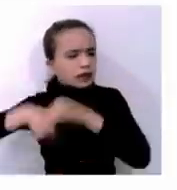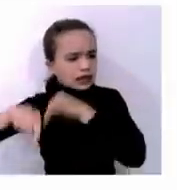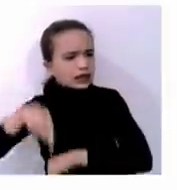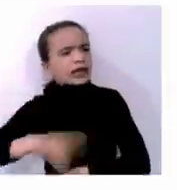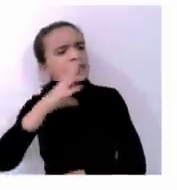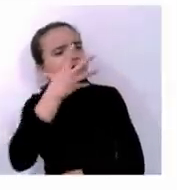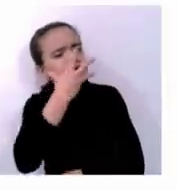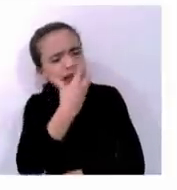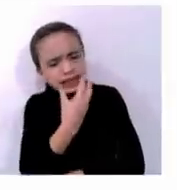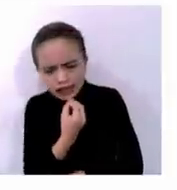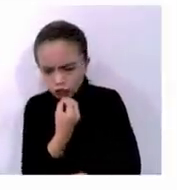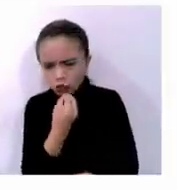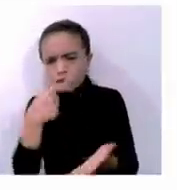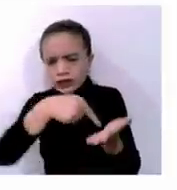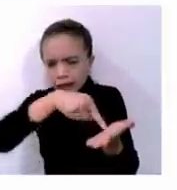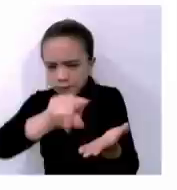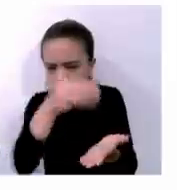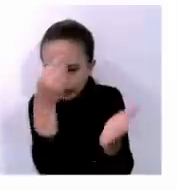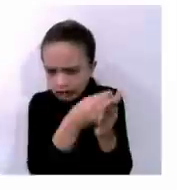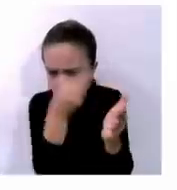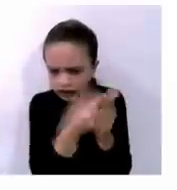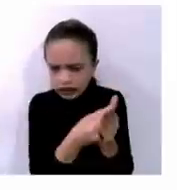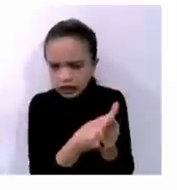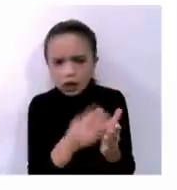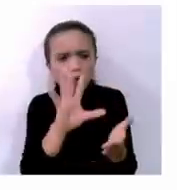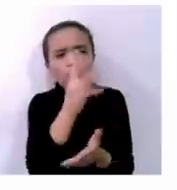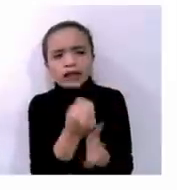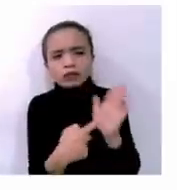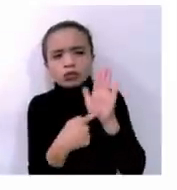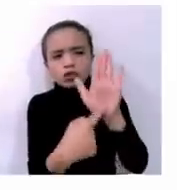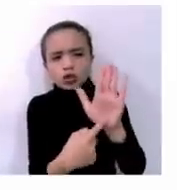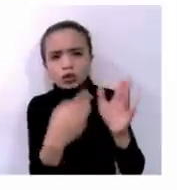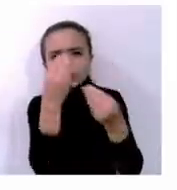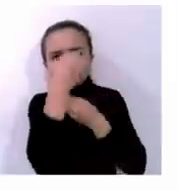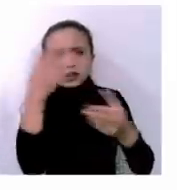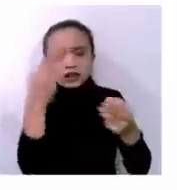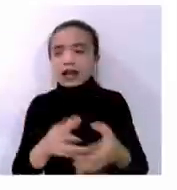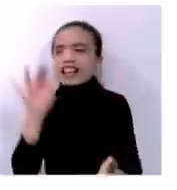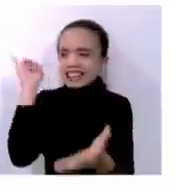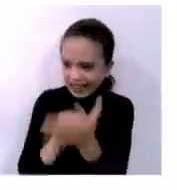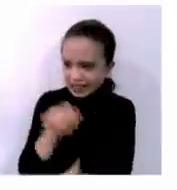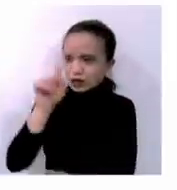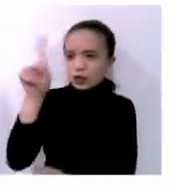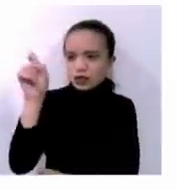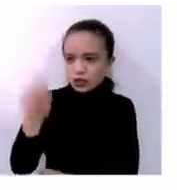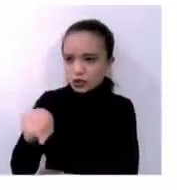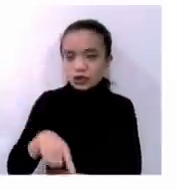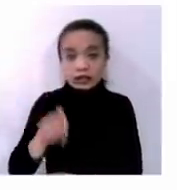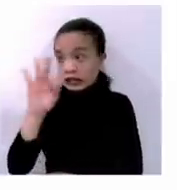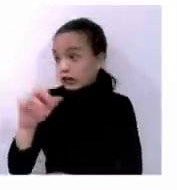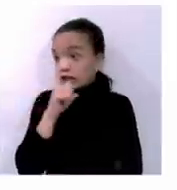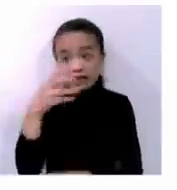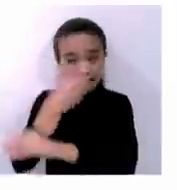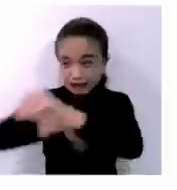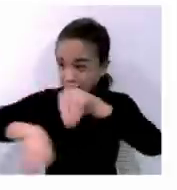po ba ang nangsuhol? And when are you going to reveal the name? That is the question. Kung hindi siya